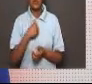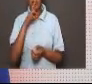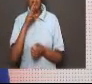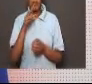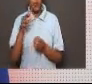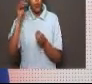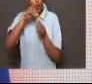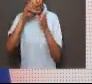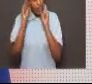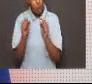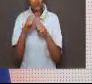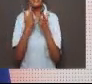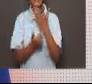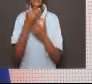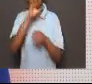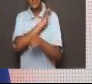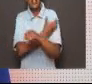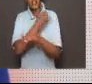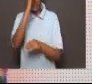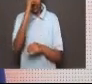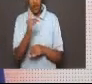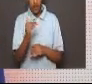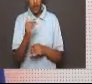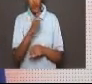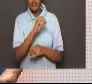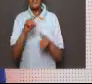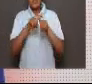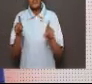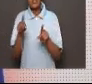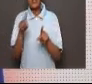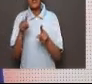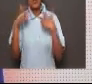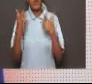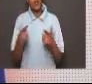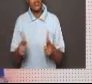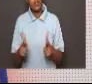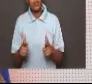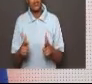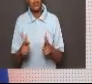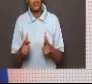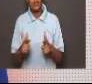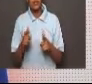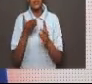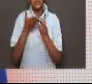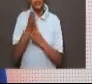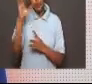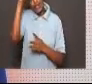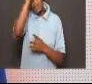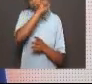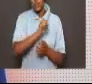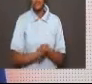only able to discuss energy levels and spatial probabilities through